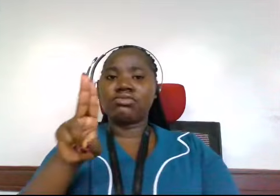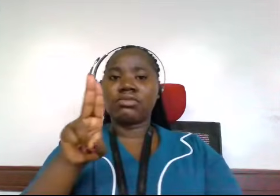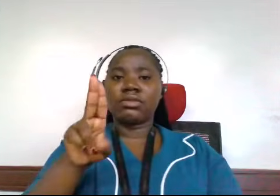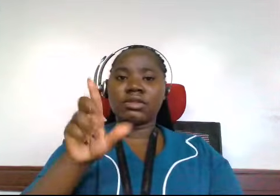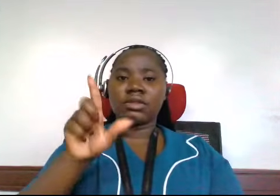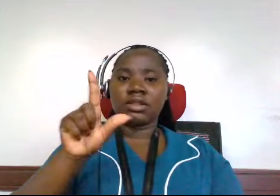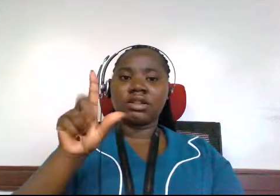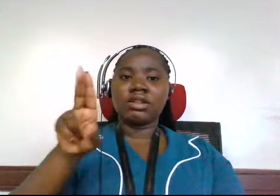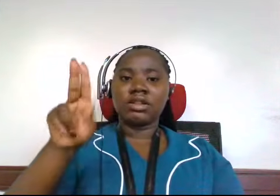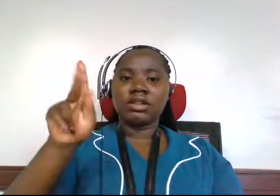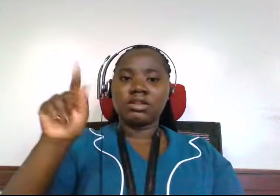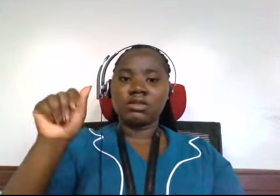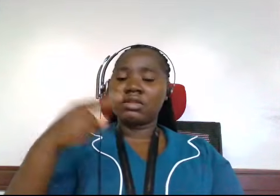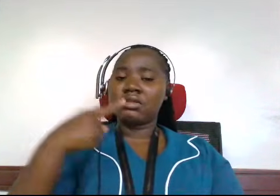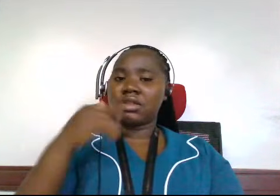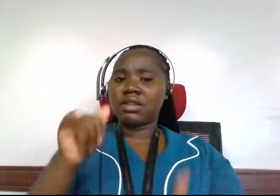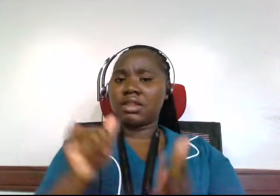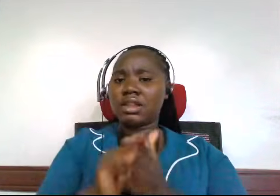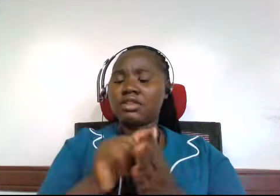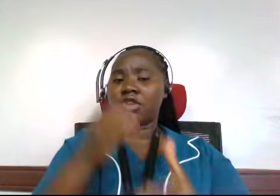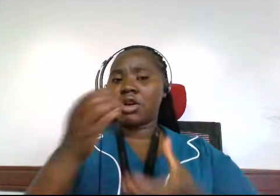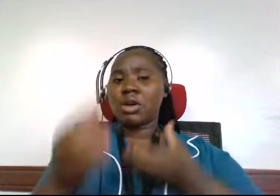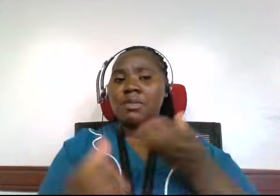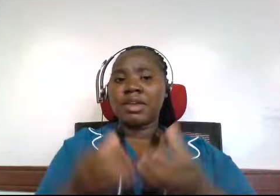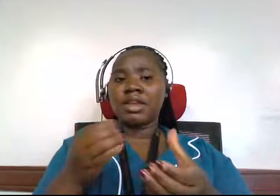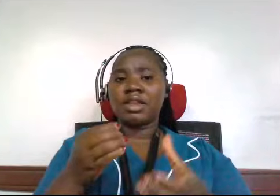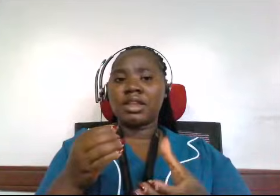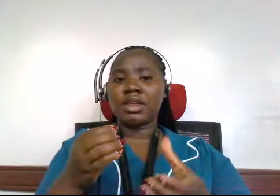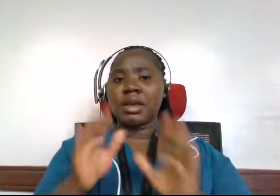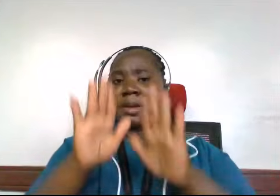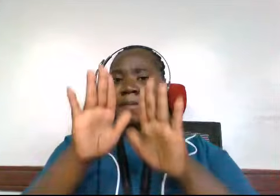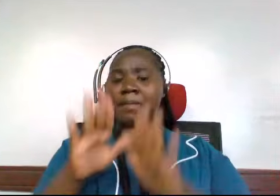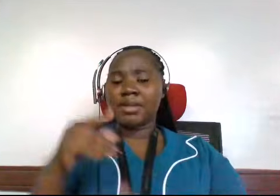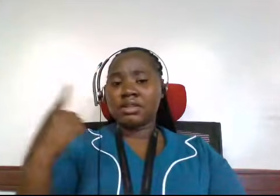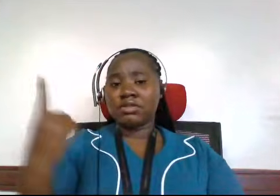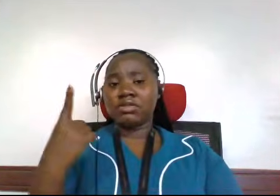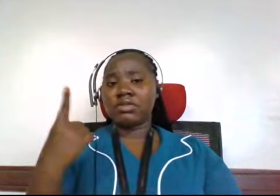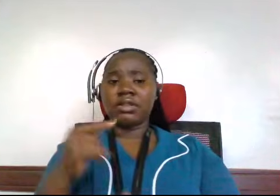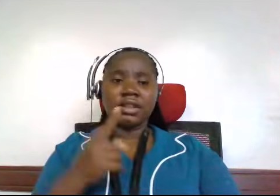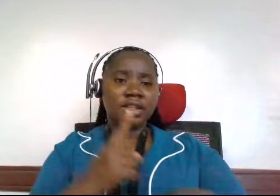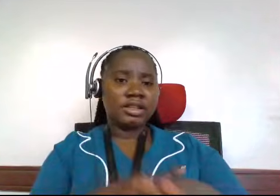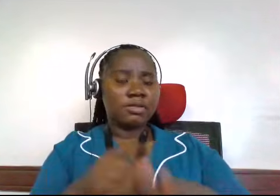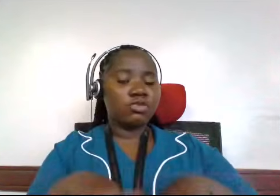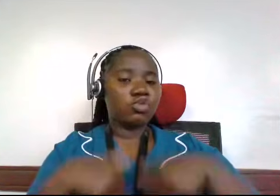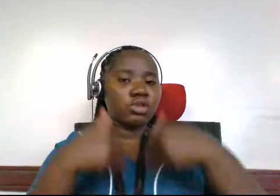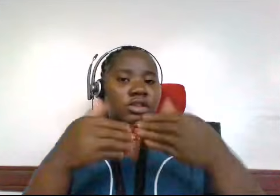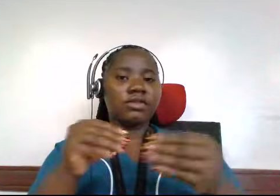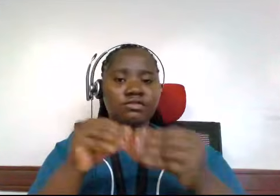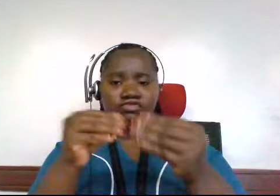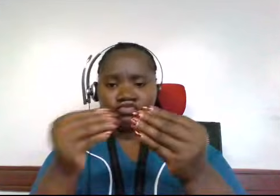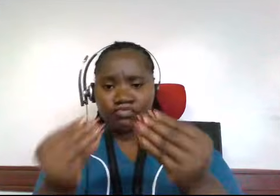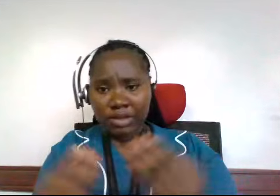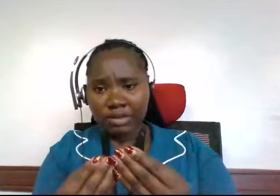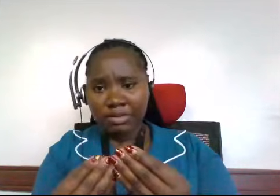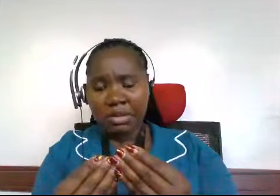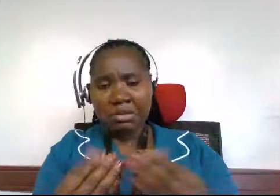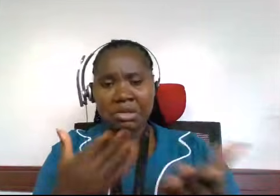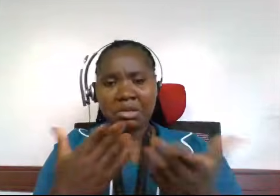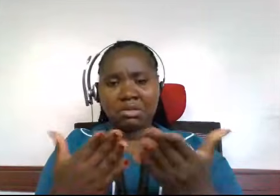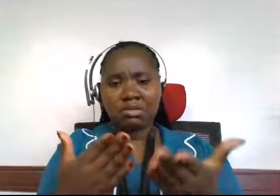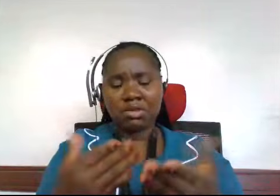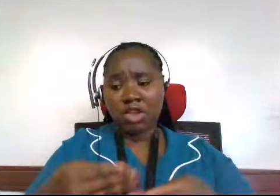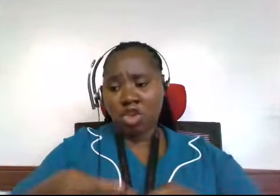for commercial purposes or processes. So that means when you're issuing an eTIMS invoice, you're either making a